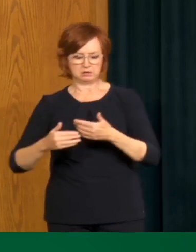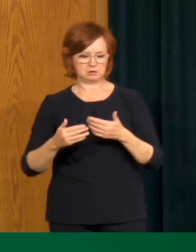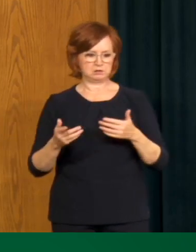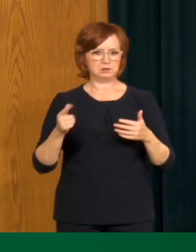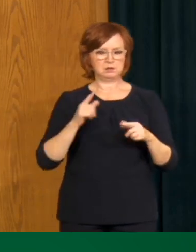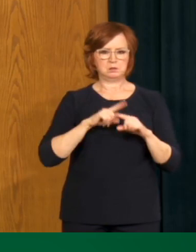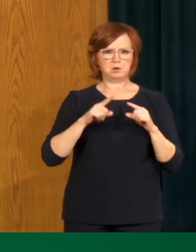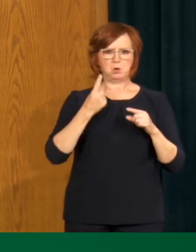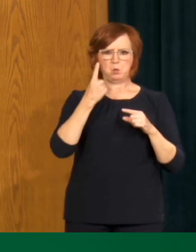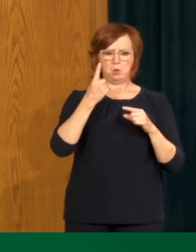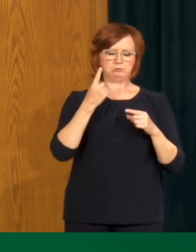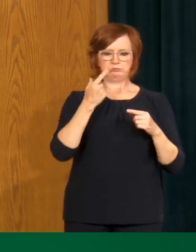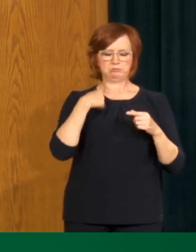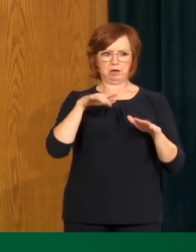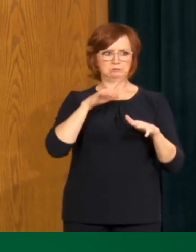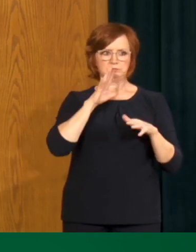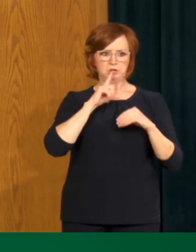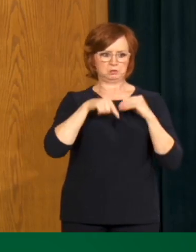some time, but